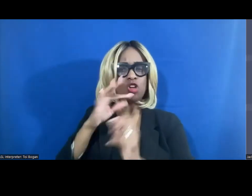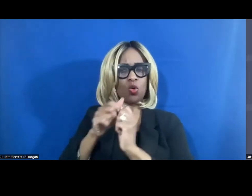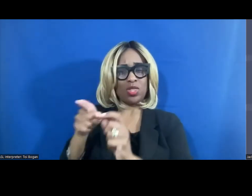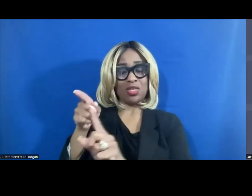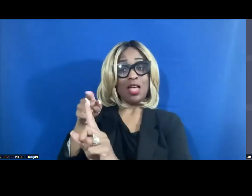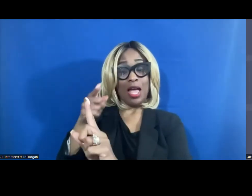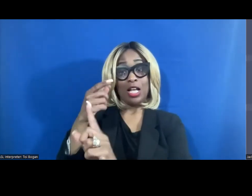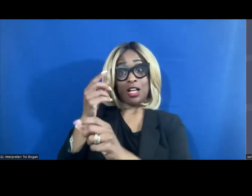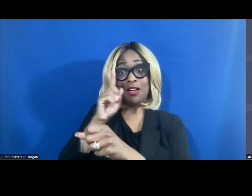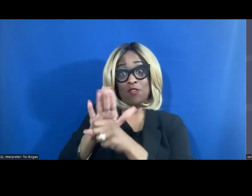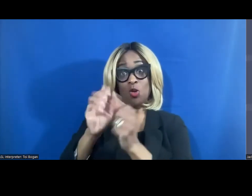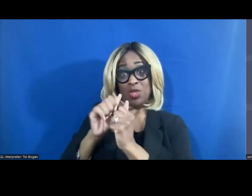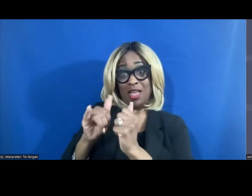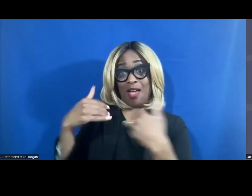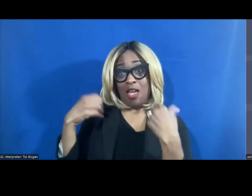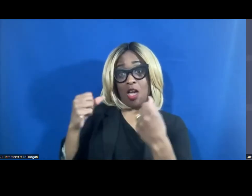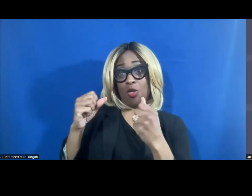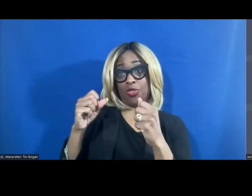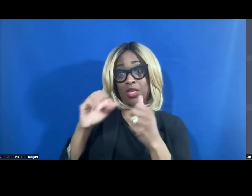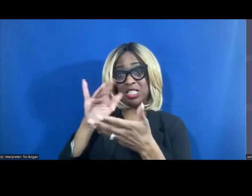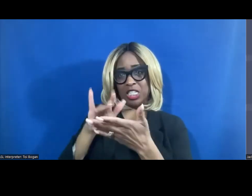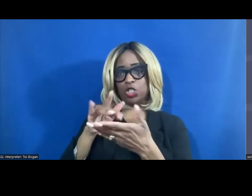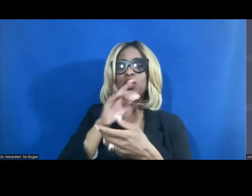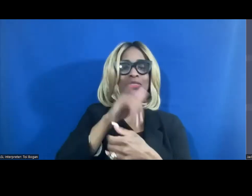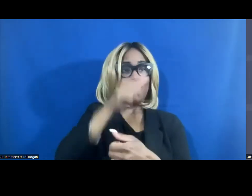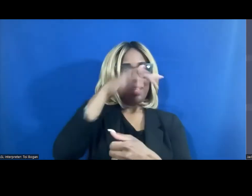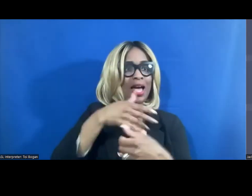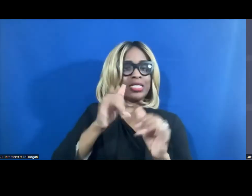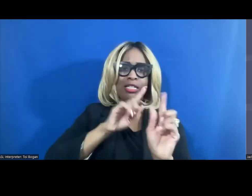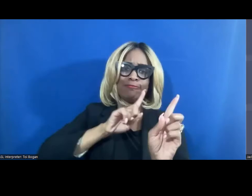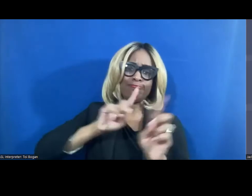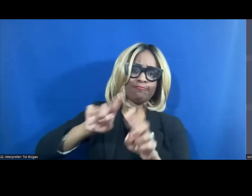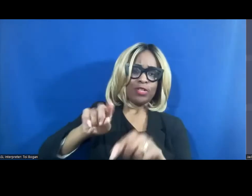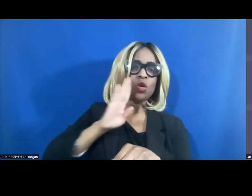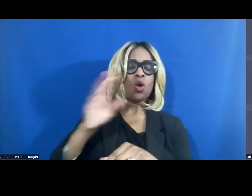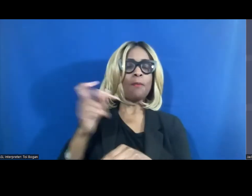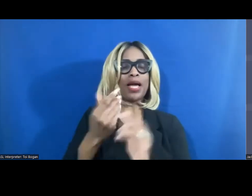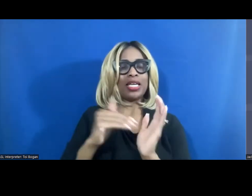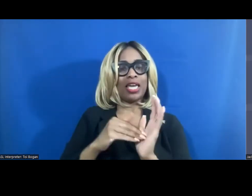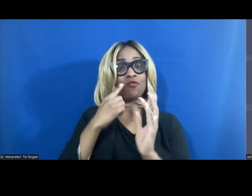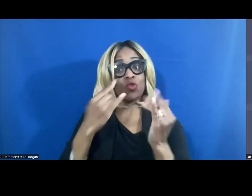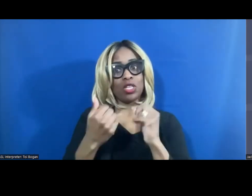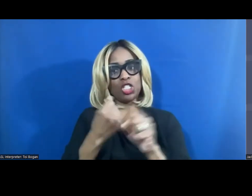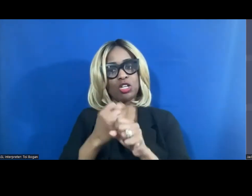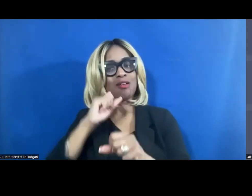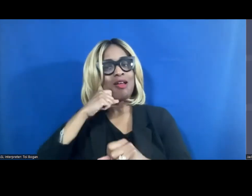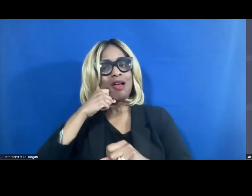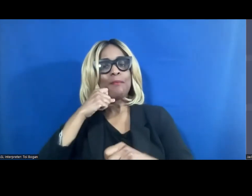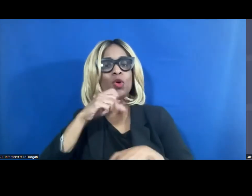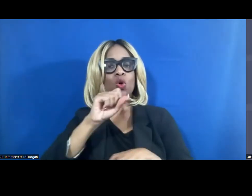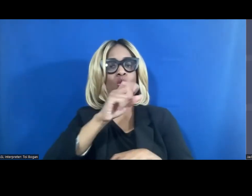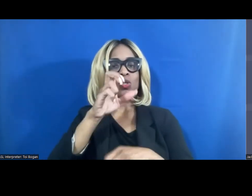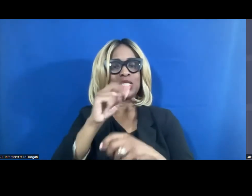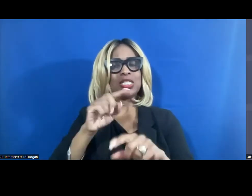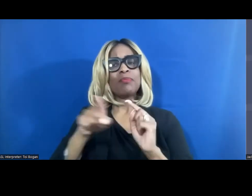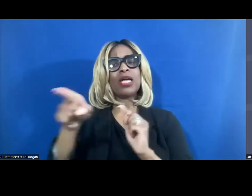that health center. He's still coming back, and he came back this year to do, we'll be coming back this year for the apple season as well. But one of the things he remarked